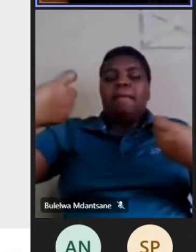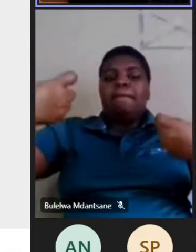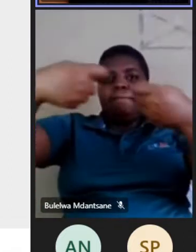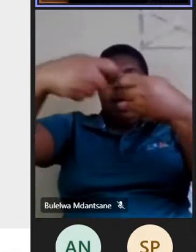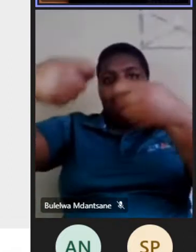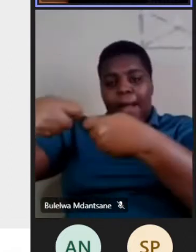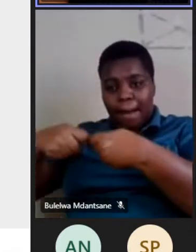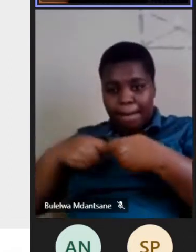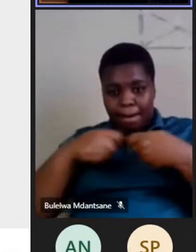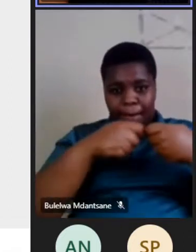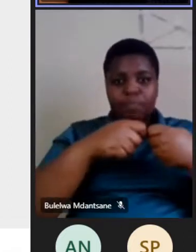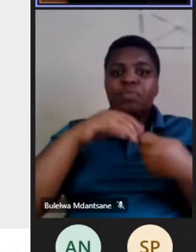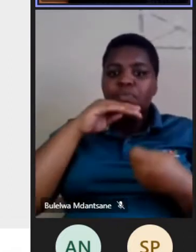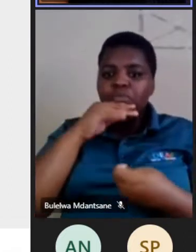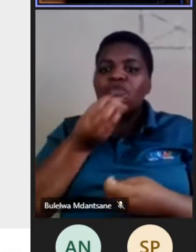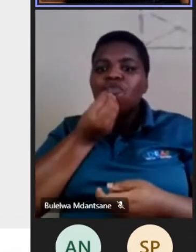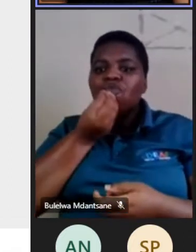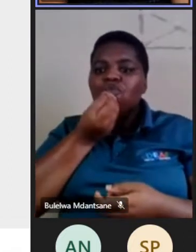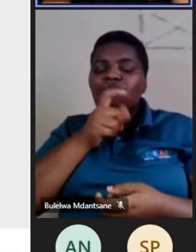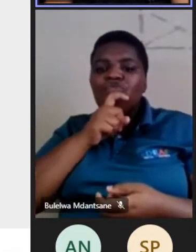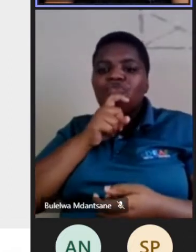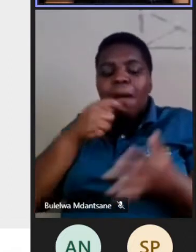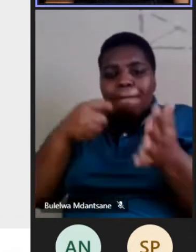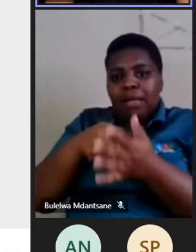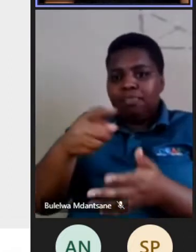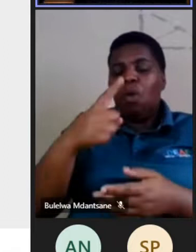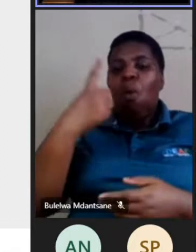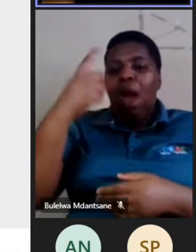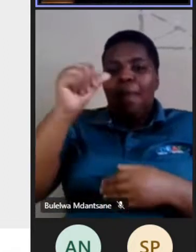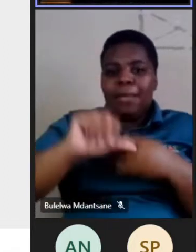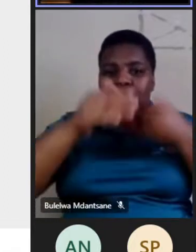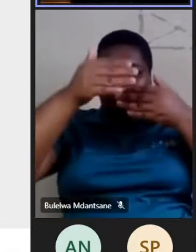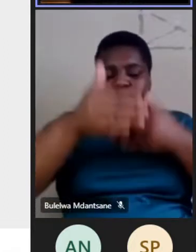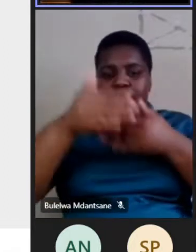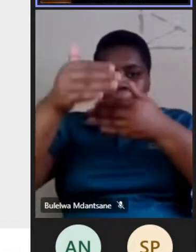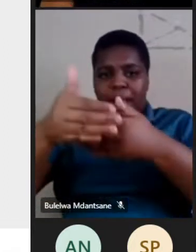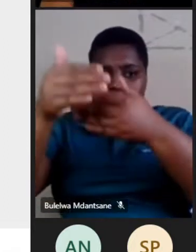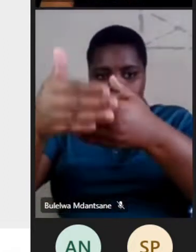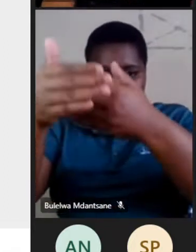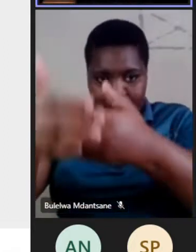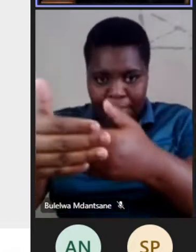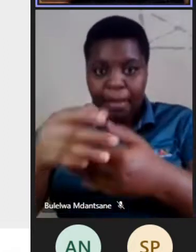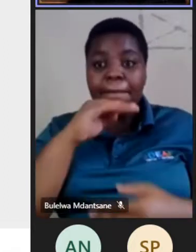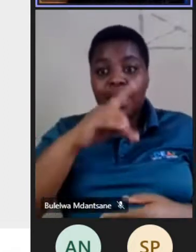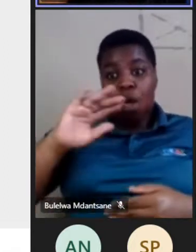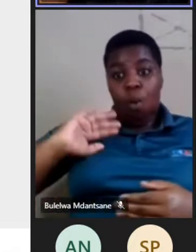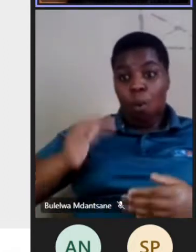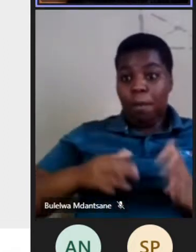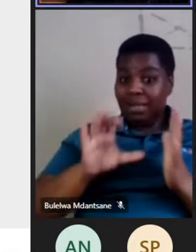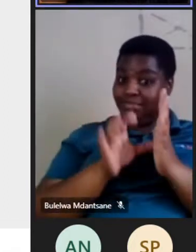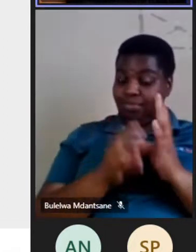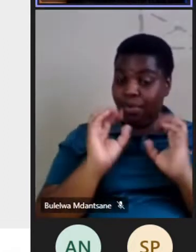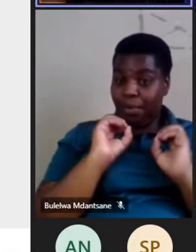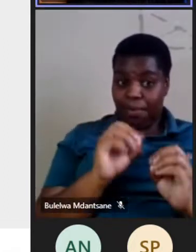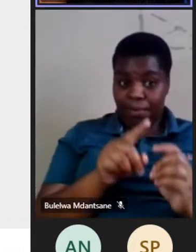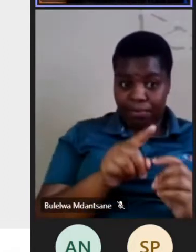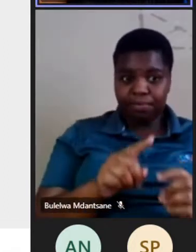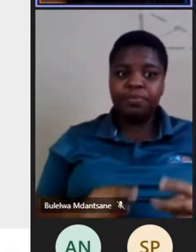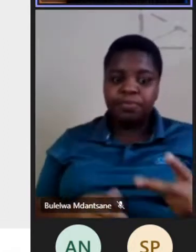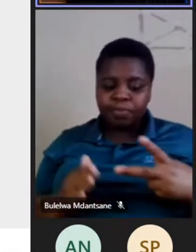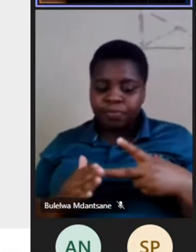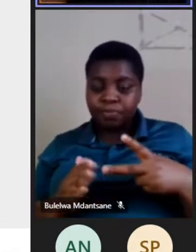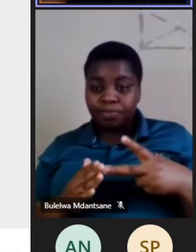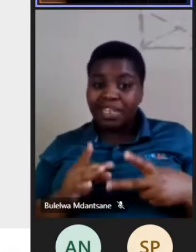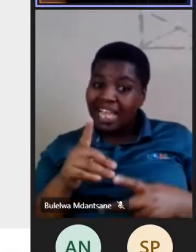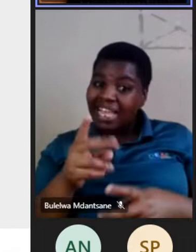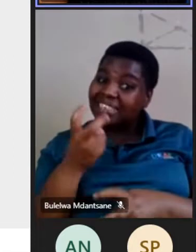we would have food that would last us longer, women without disability. And again, a deaf woman said, it is hard. There's not